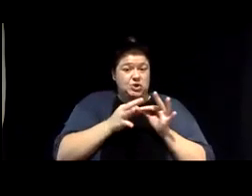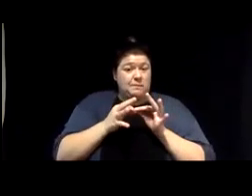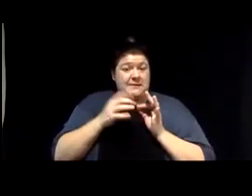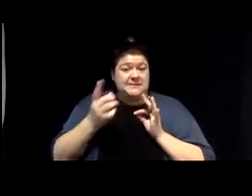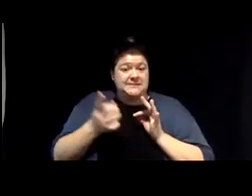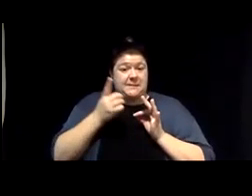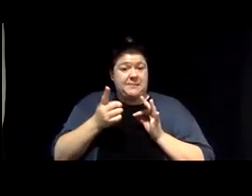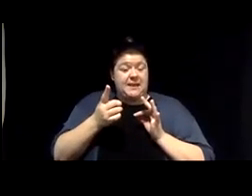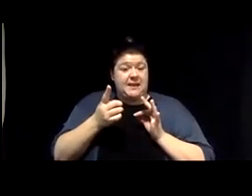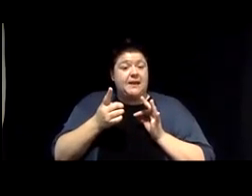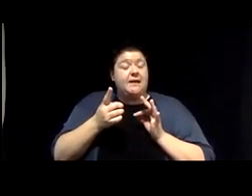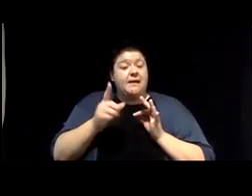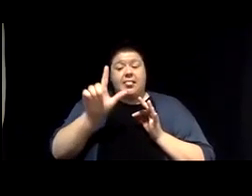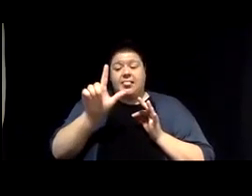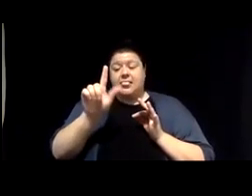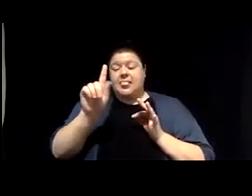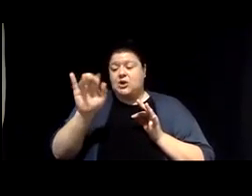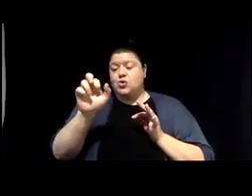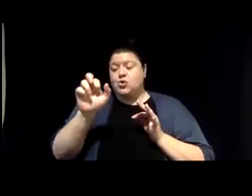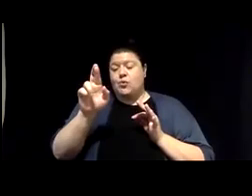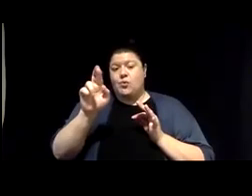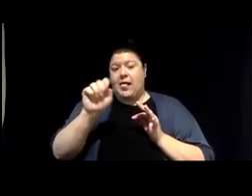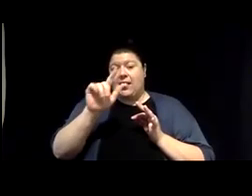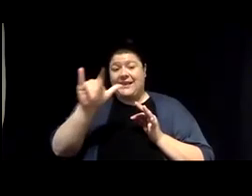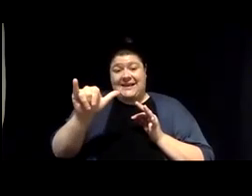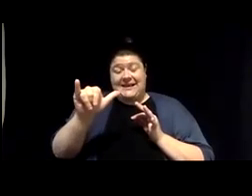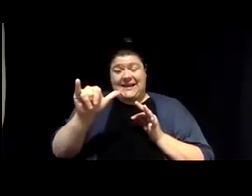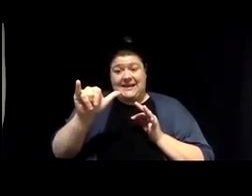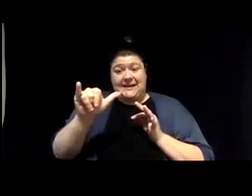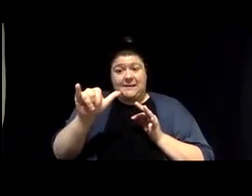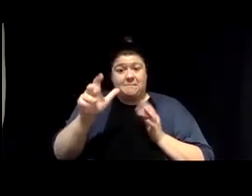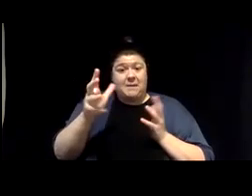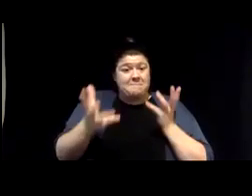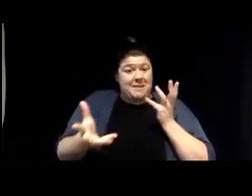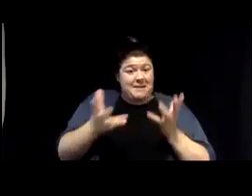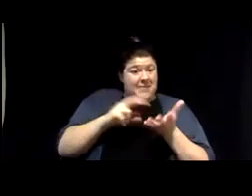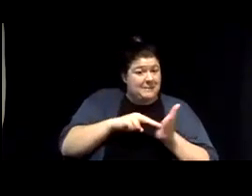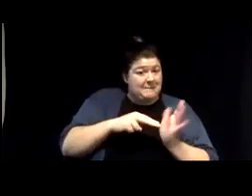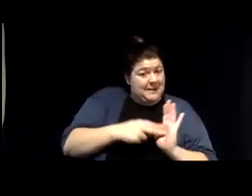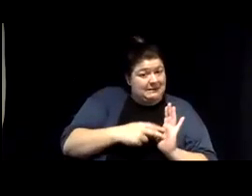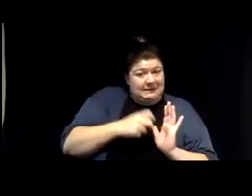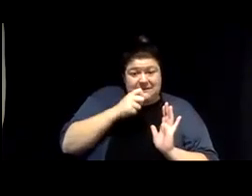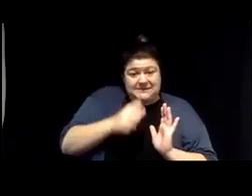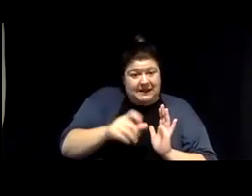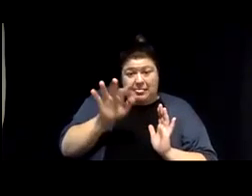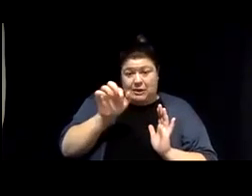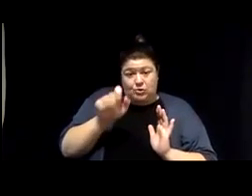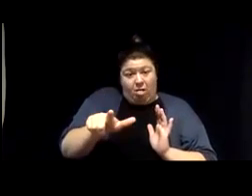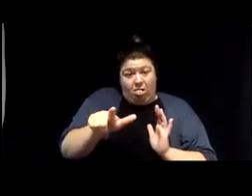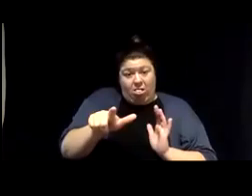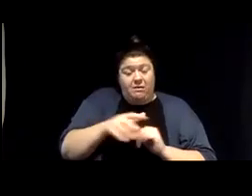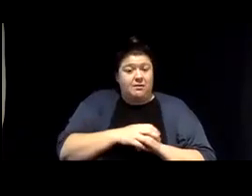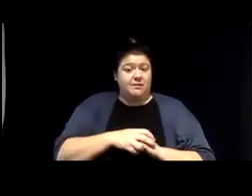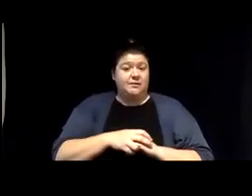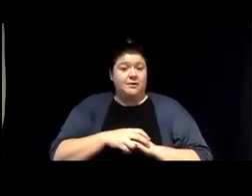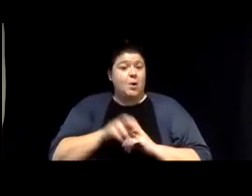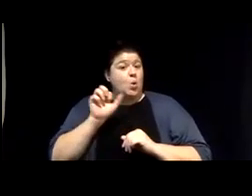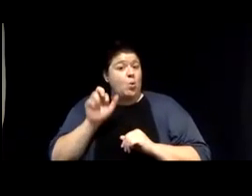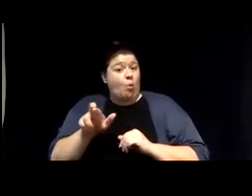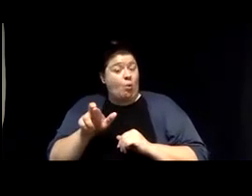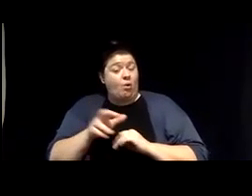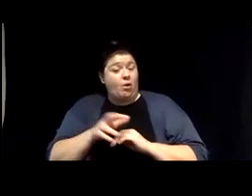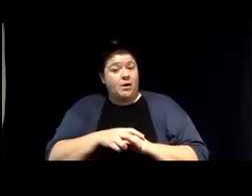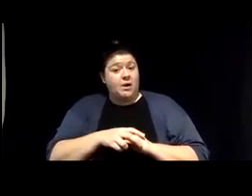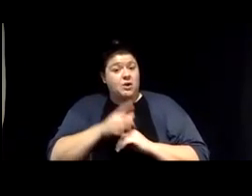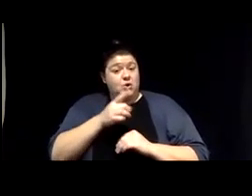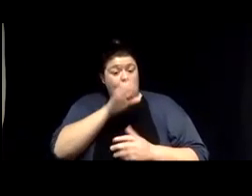literally when maybe the meaning is not a literal meaning. Okay, or that you